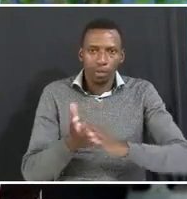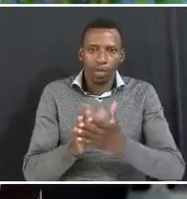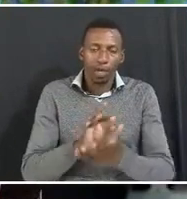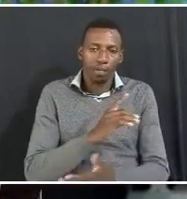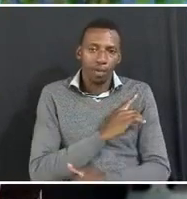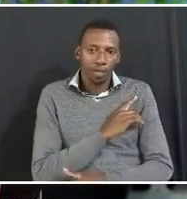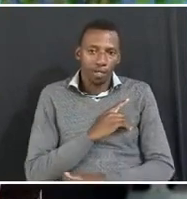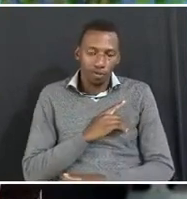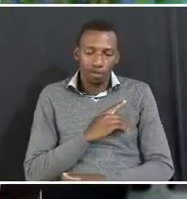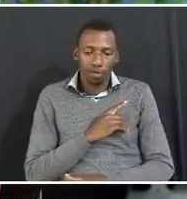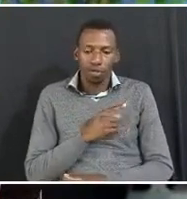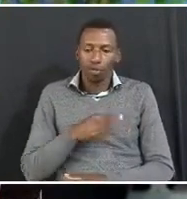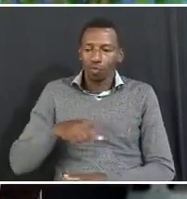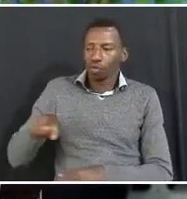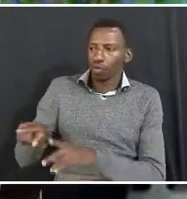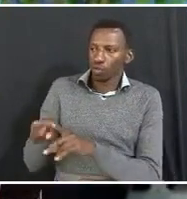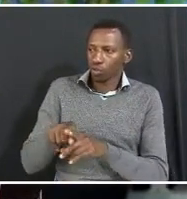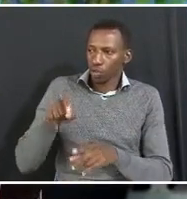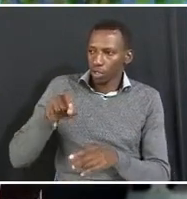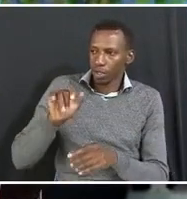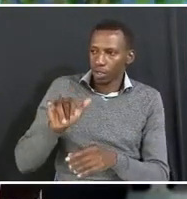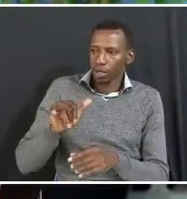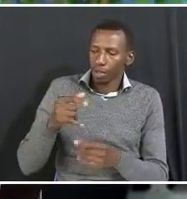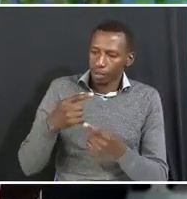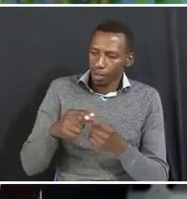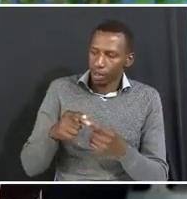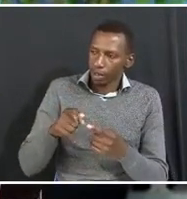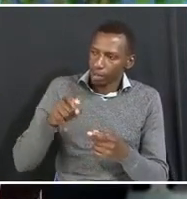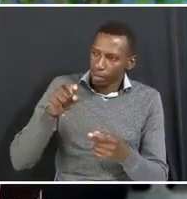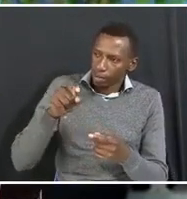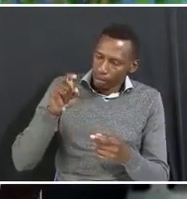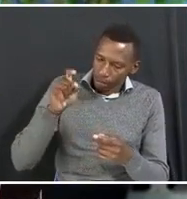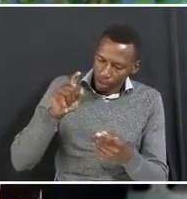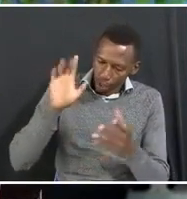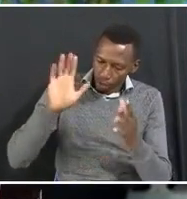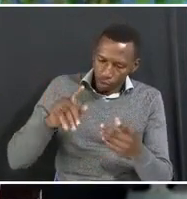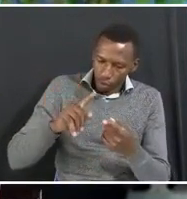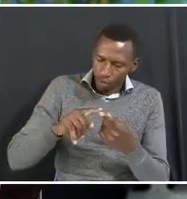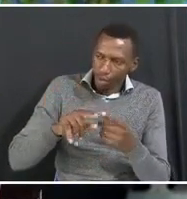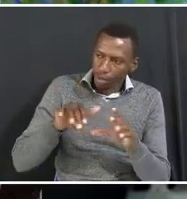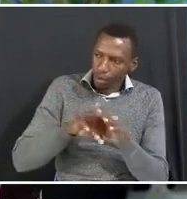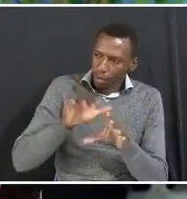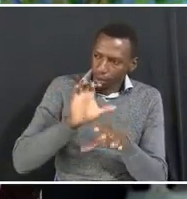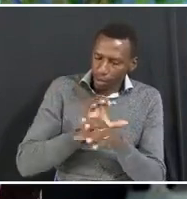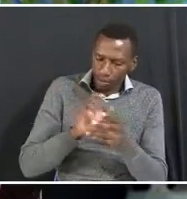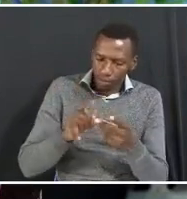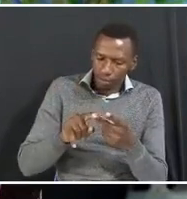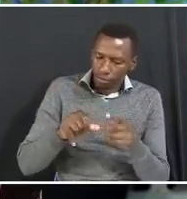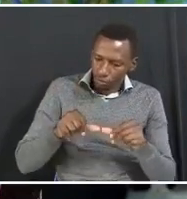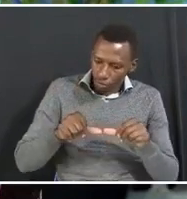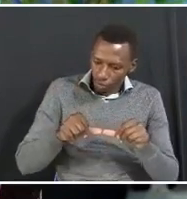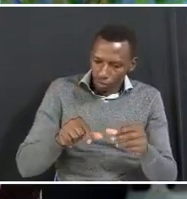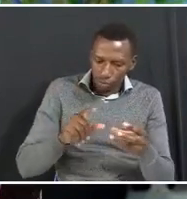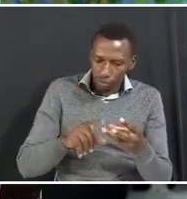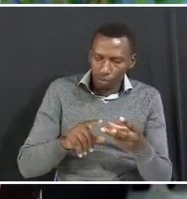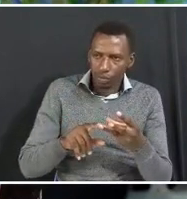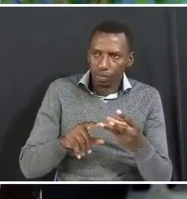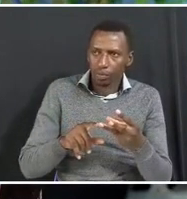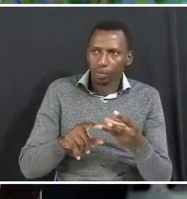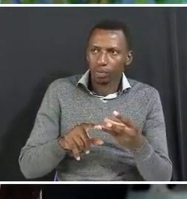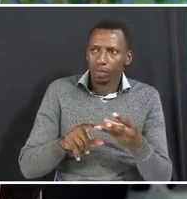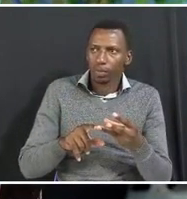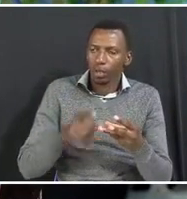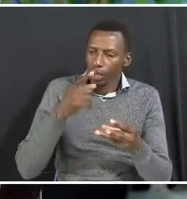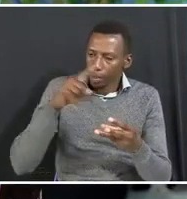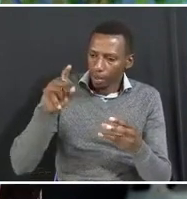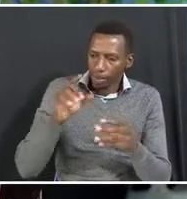need that. But the most important, you must be a member of the church, you must be consistent, you must have the